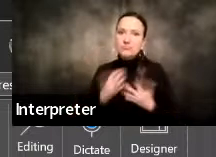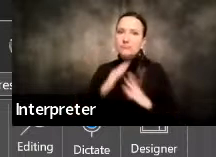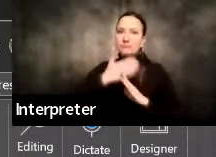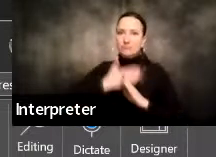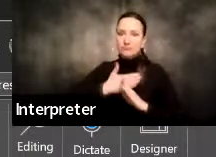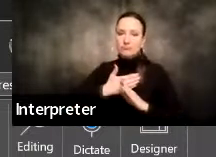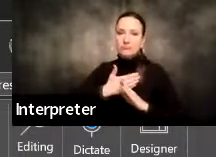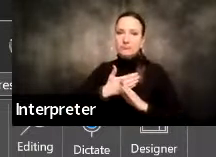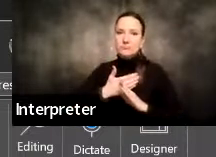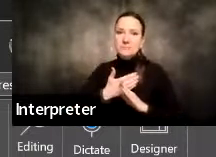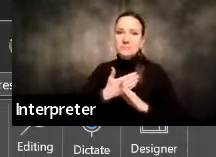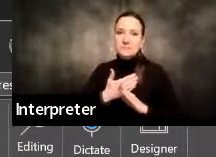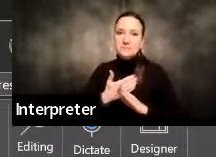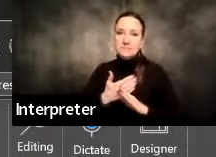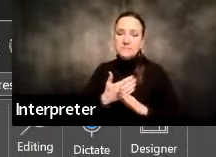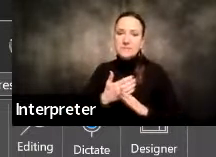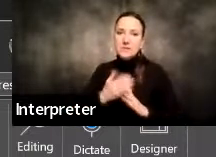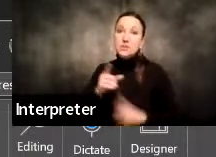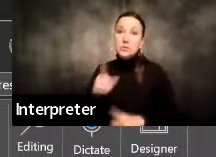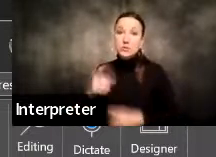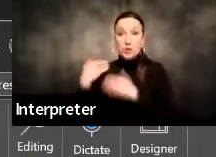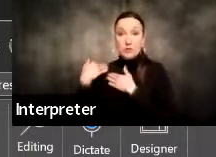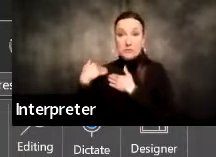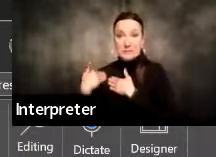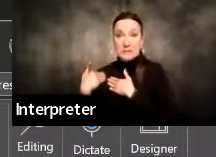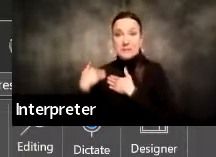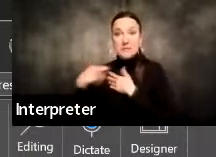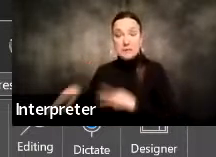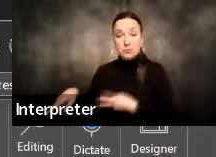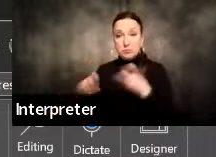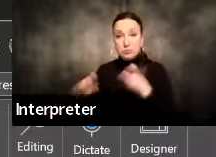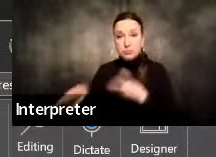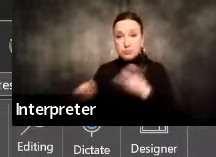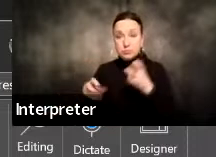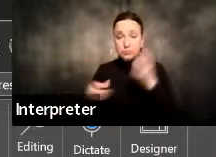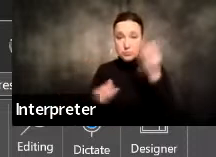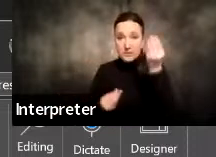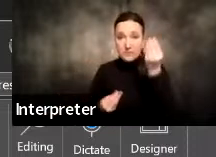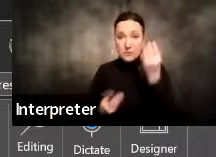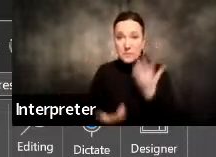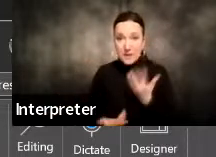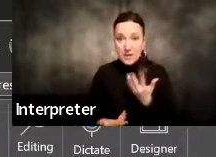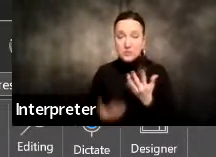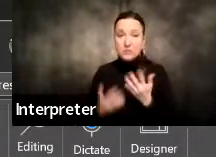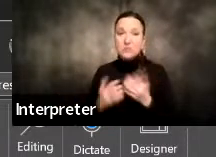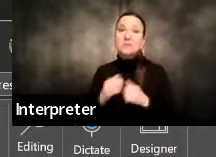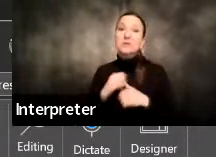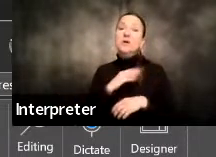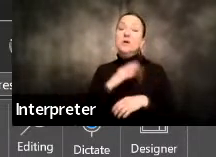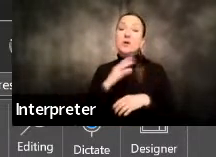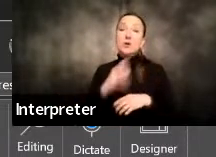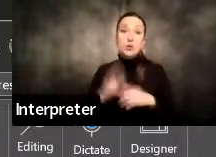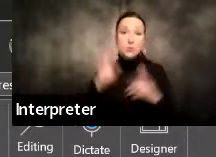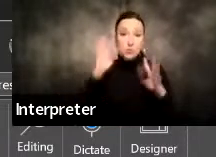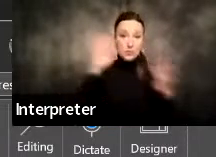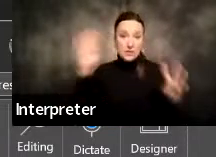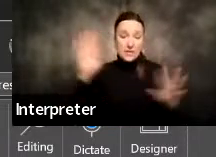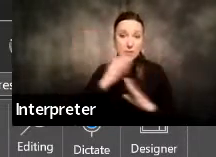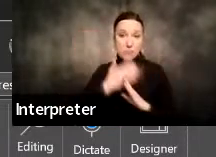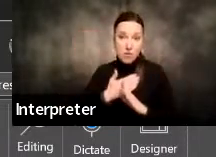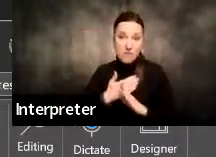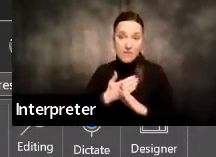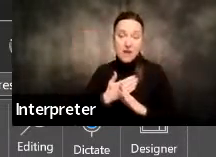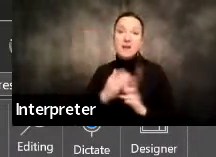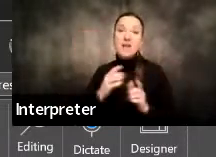much on the citizen to update this information. They will send you out once your profile is created. They will send you out